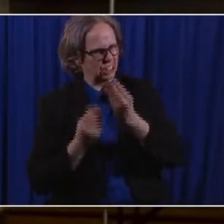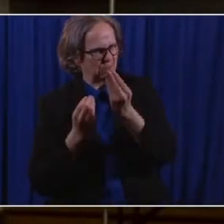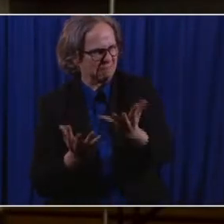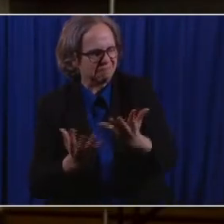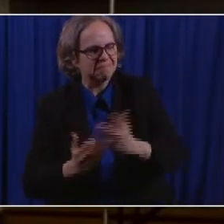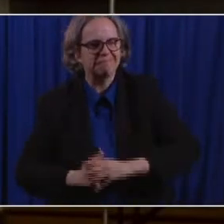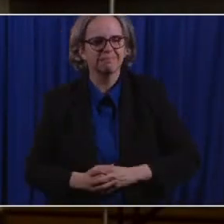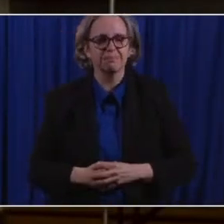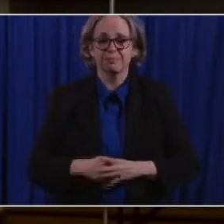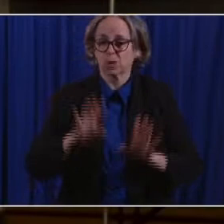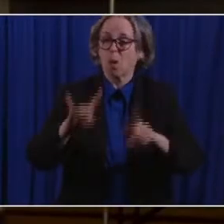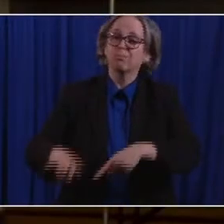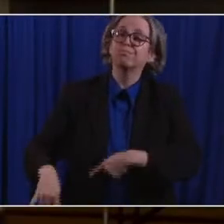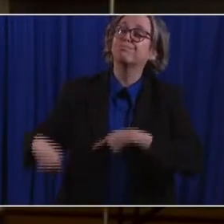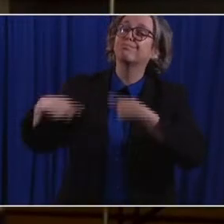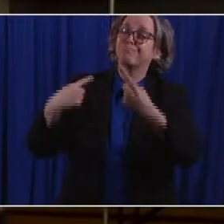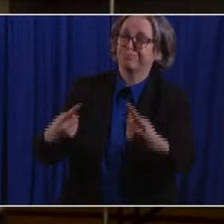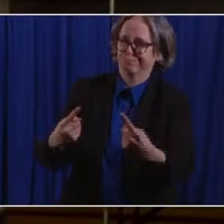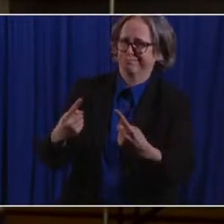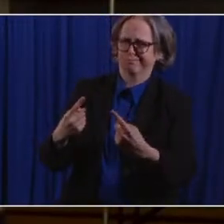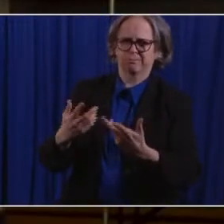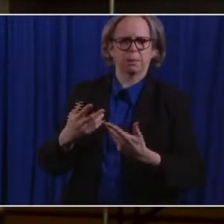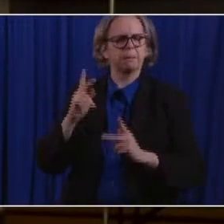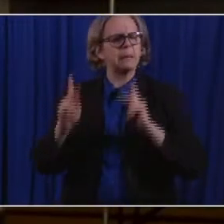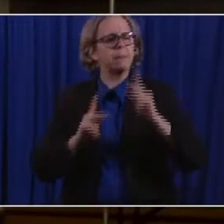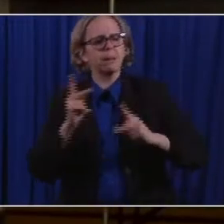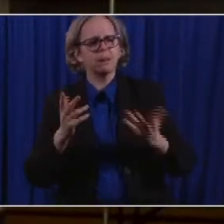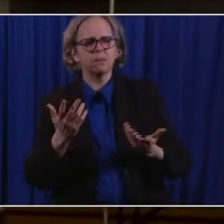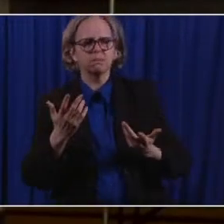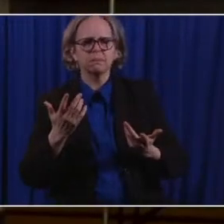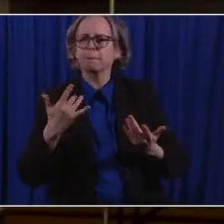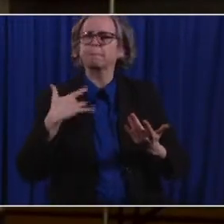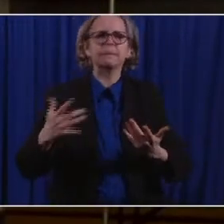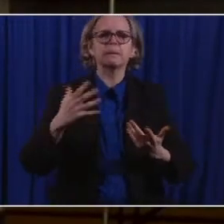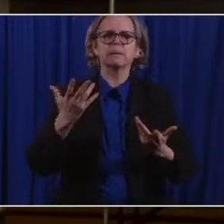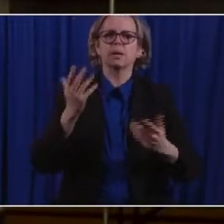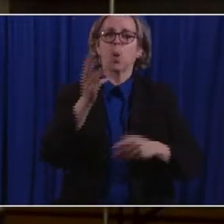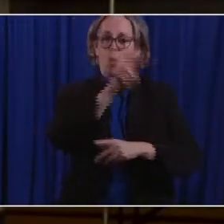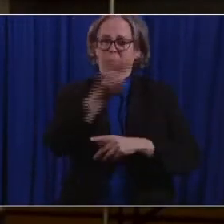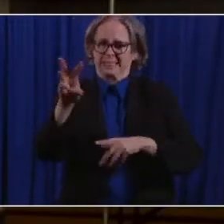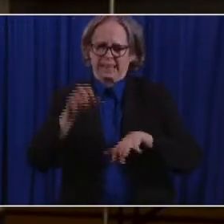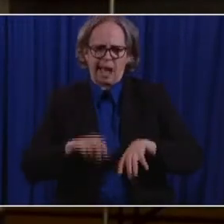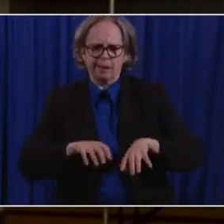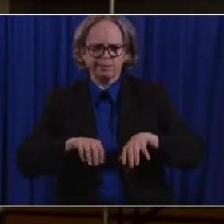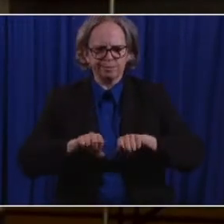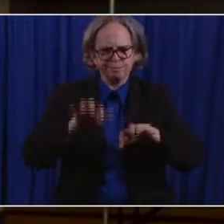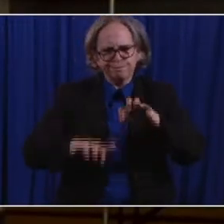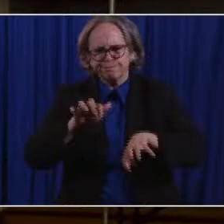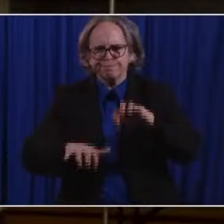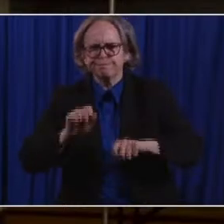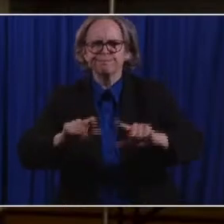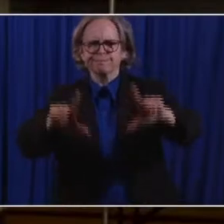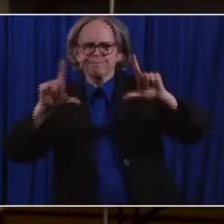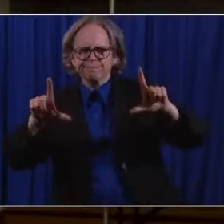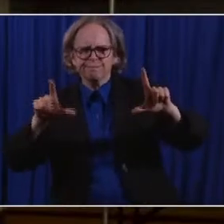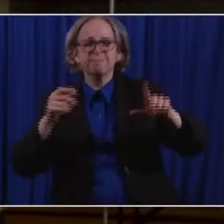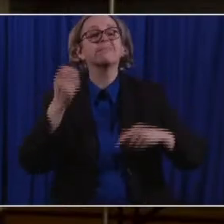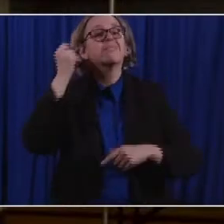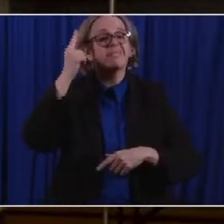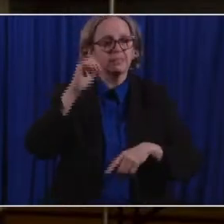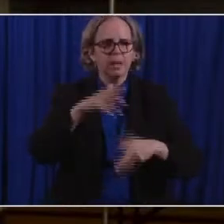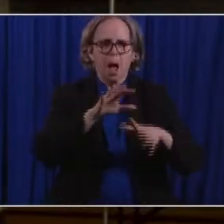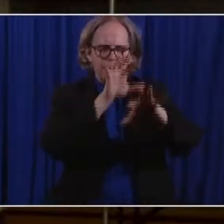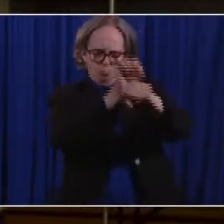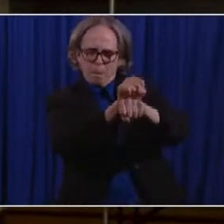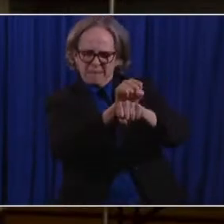now, individuals were able to go to our website, and it was a two-step process. So they scheduled their appointment through Eventbrite,